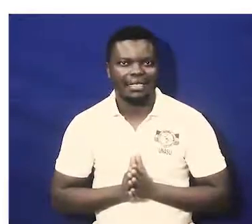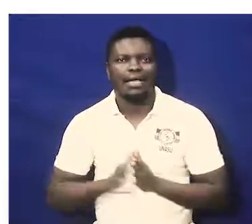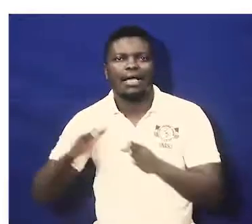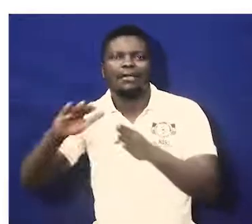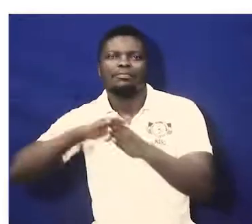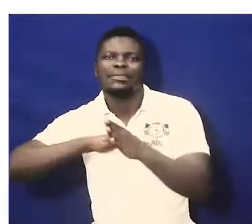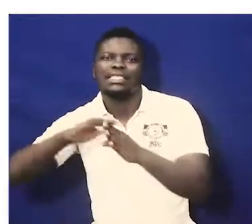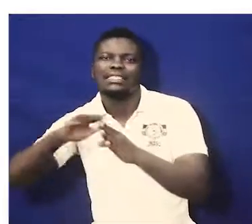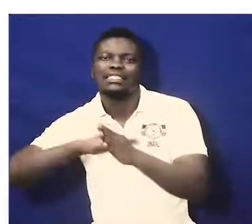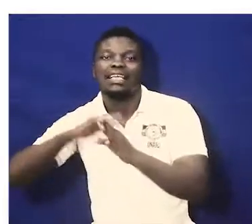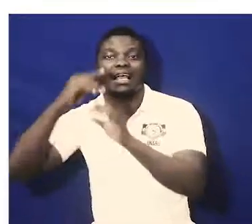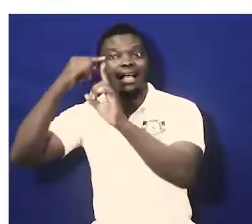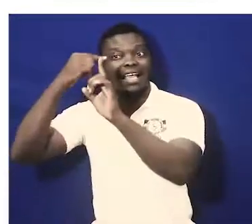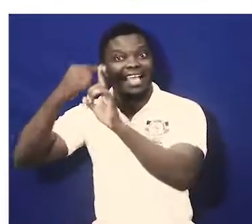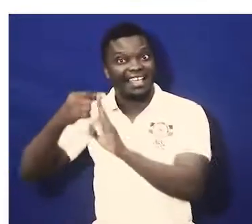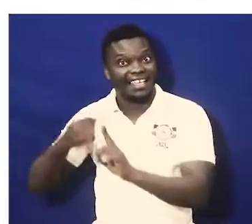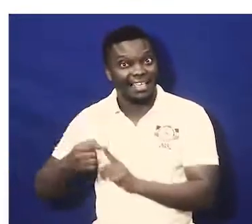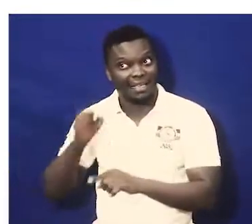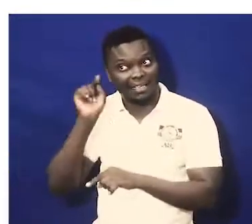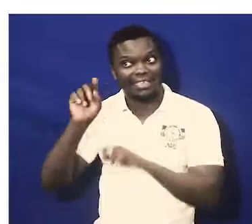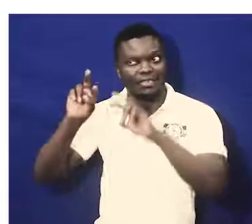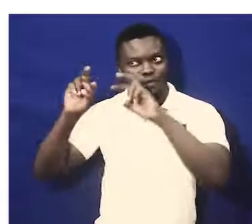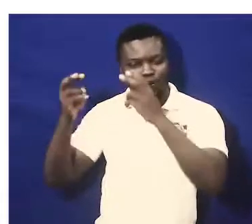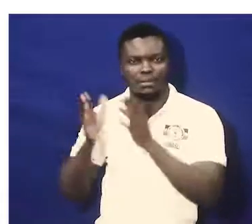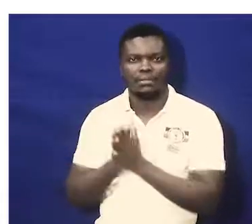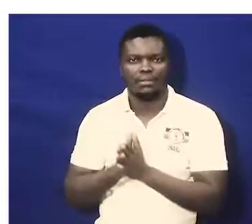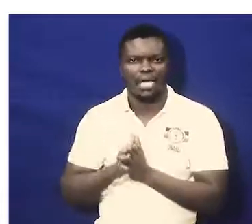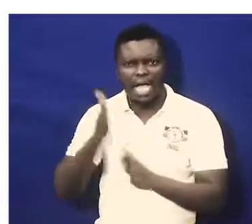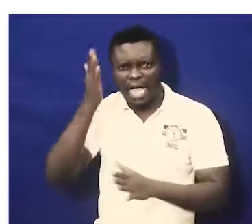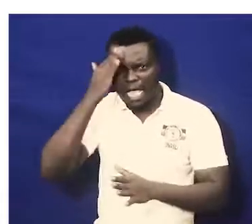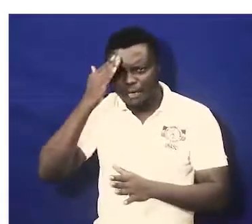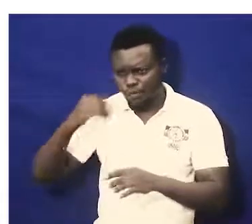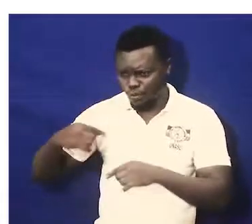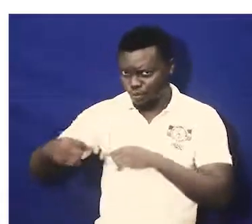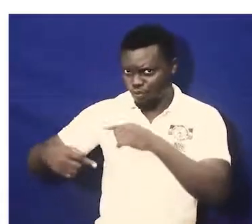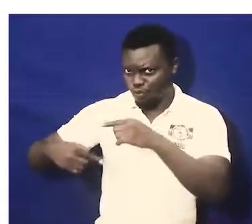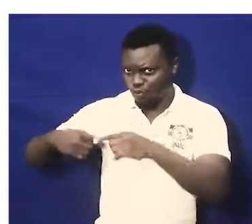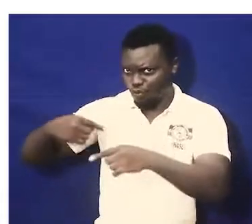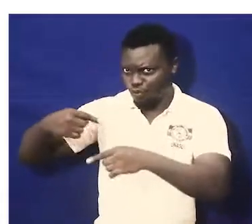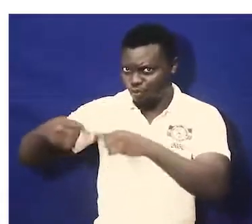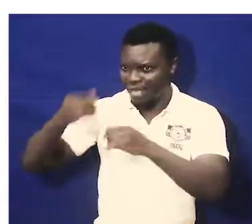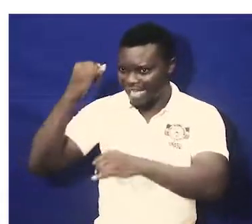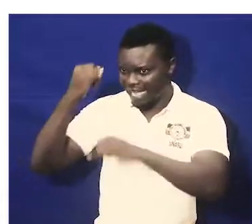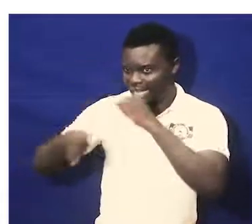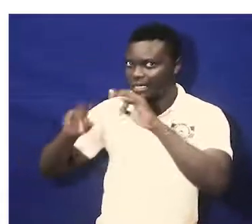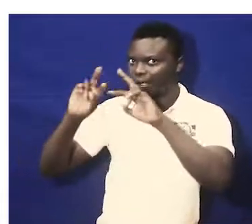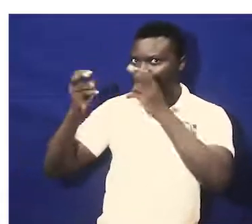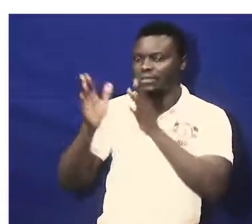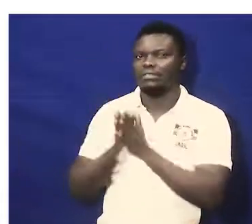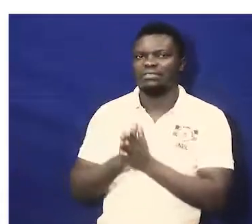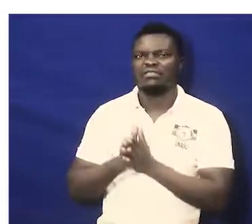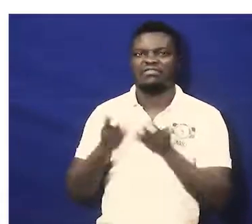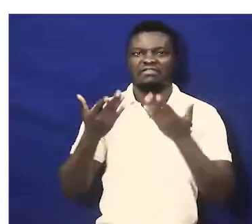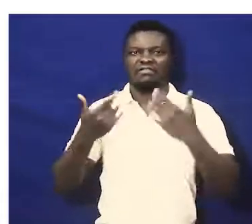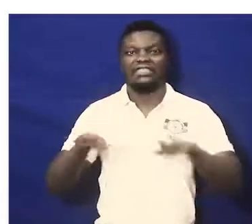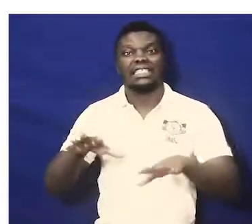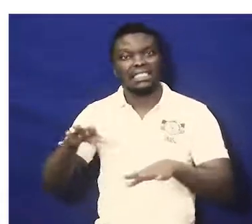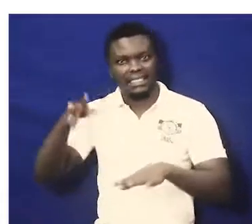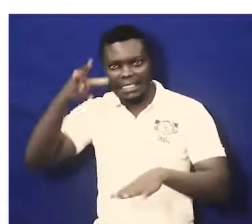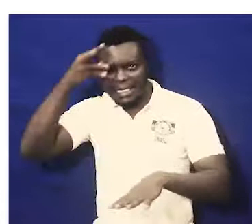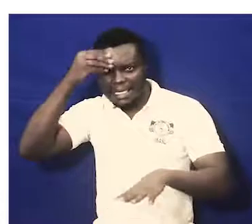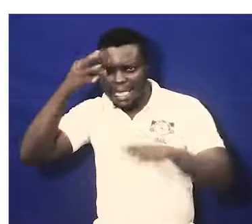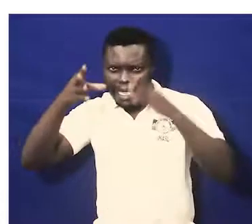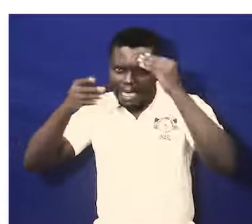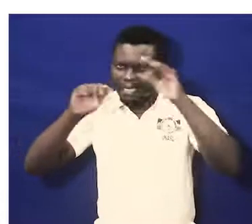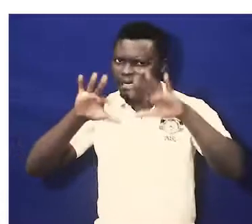Business arithmetic. By the end of this lesson, we will have learned how